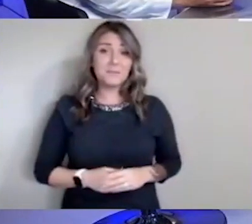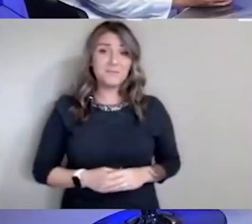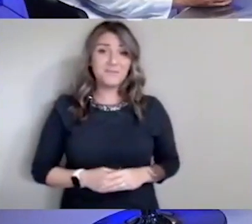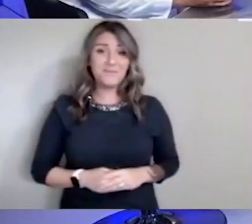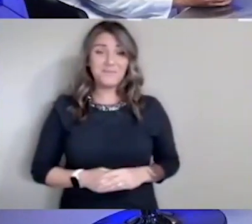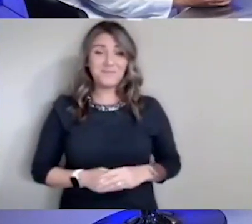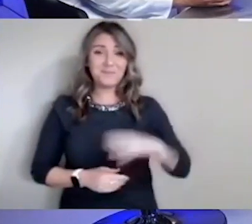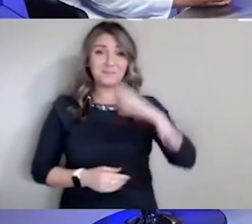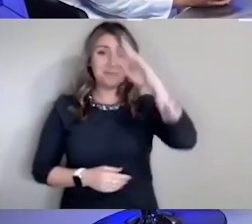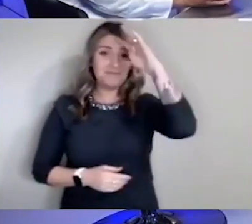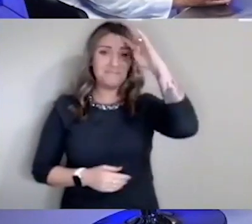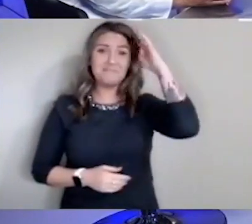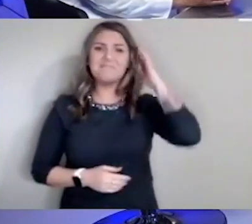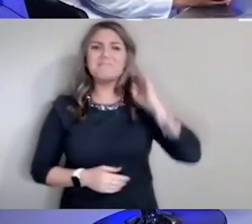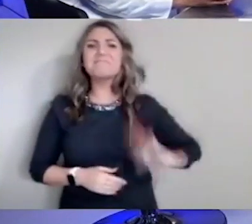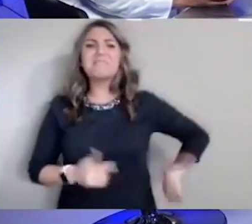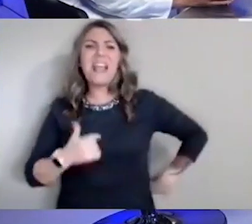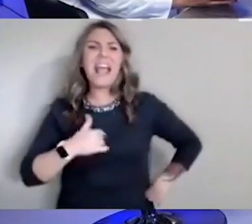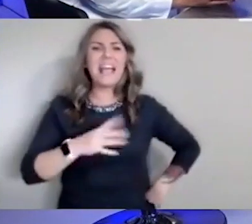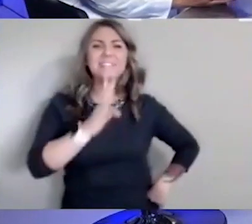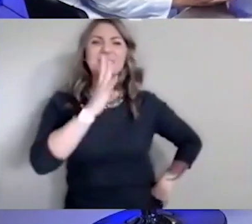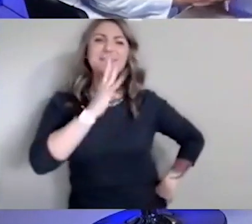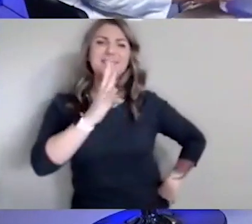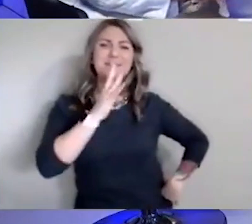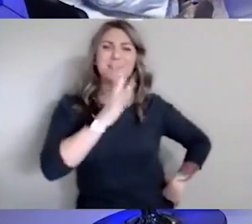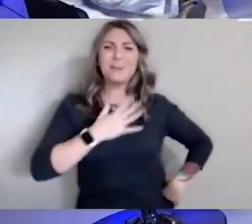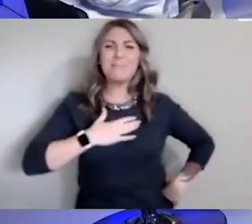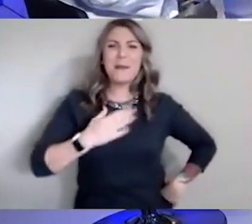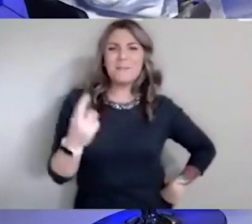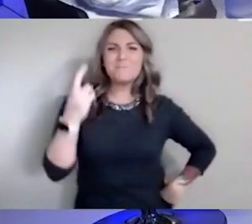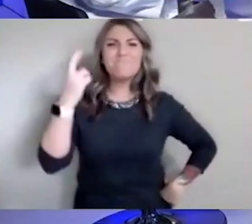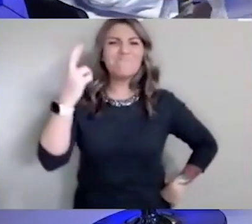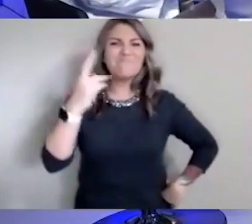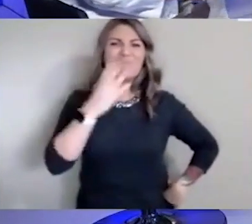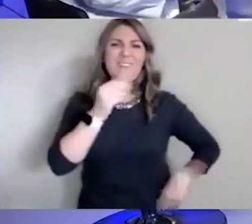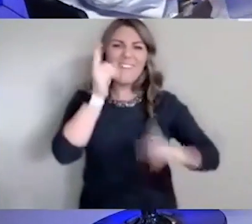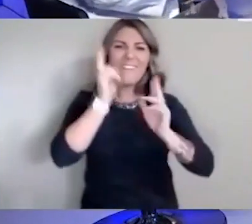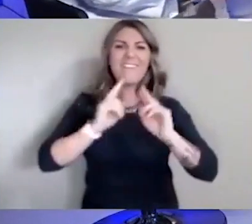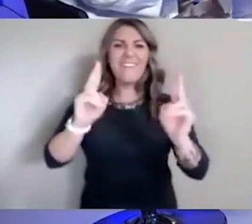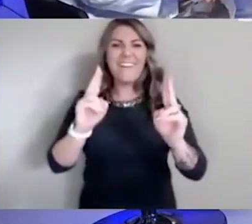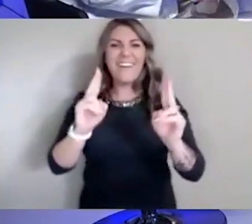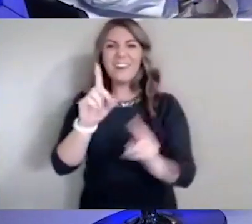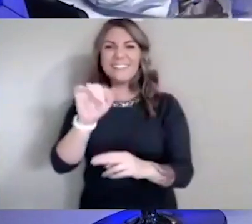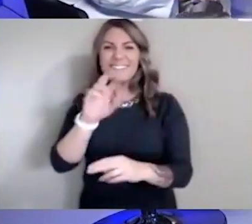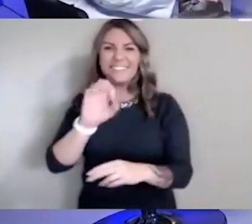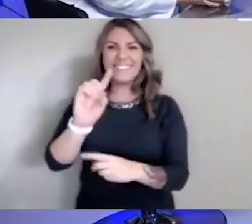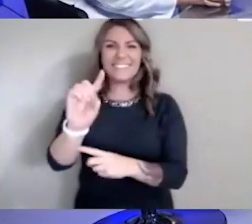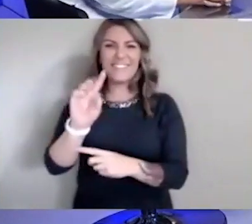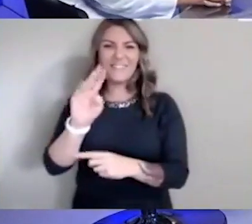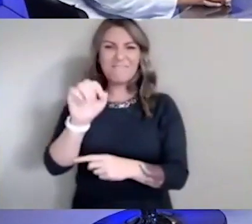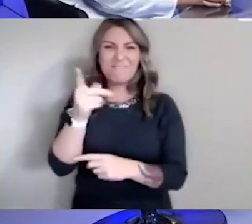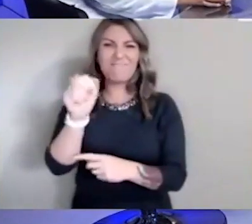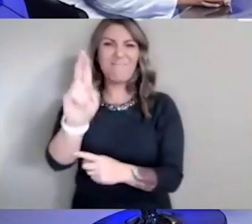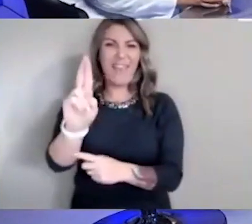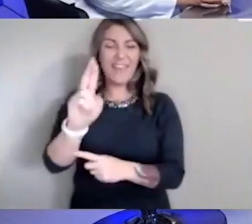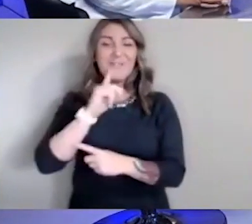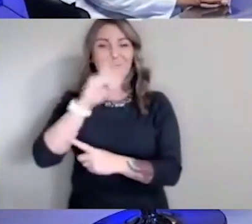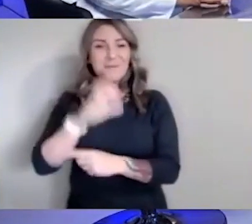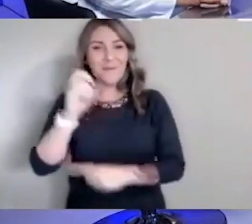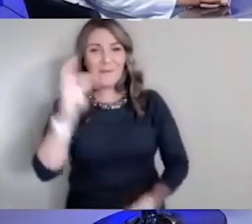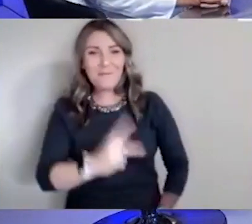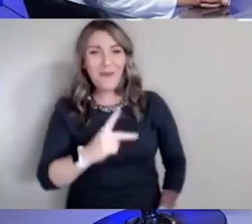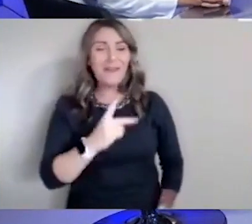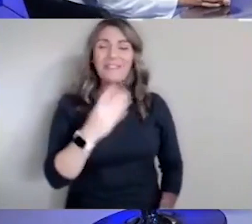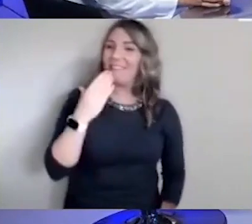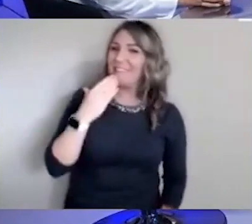Because then I get to speak with our good friend and the Honorable Mayor David Alvey. Again, Mayor, welcome back to our program. Thank you. Wyandotte